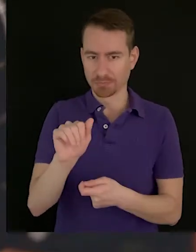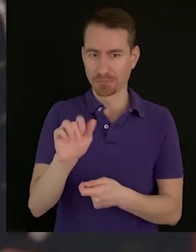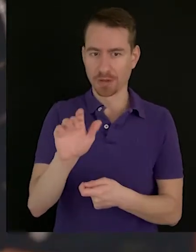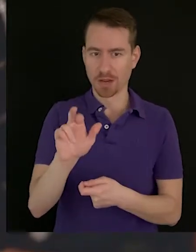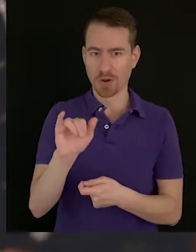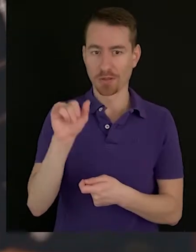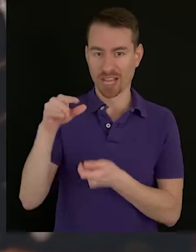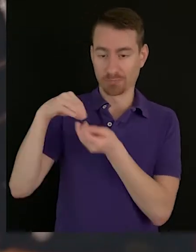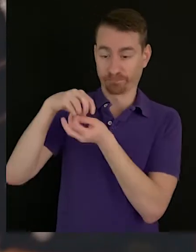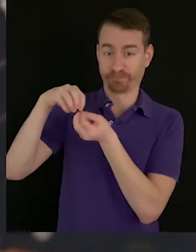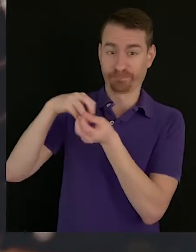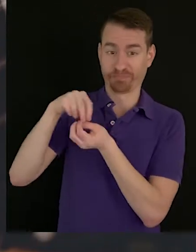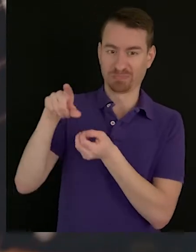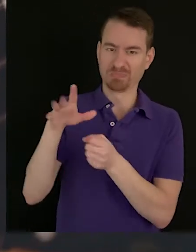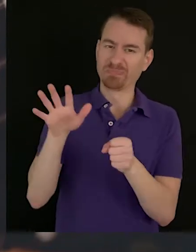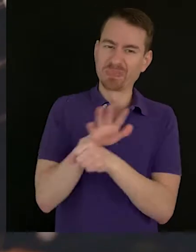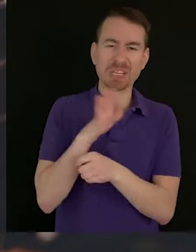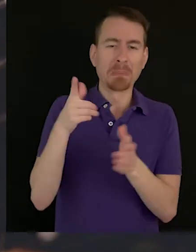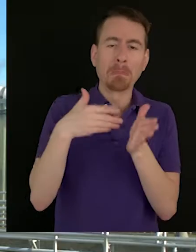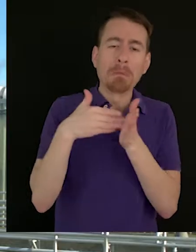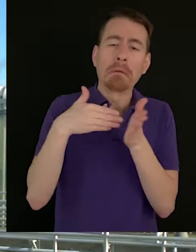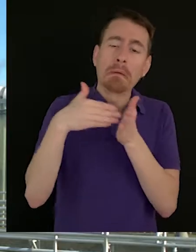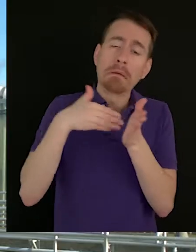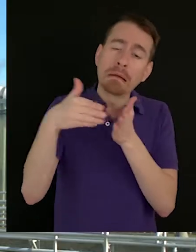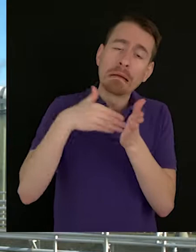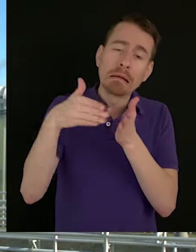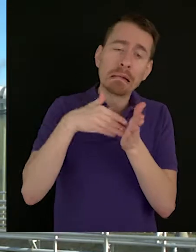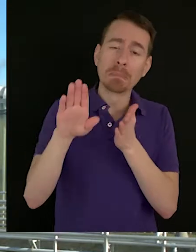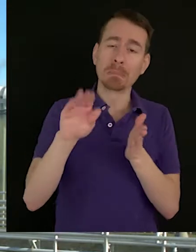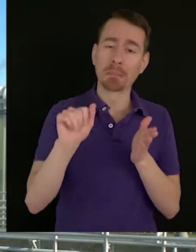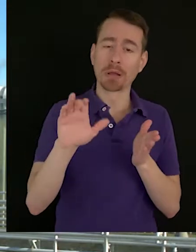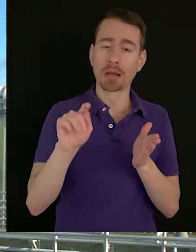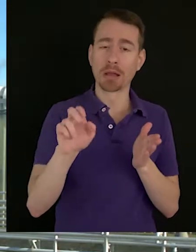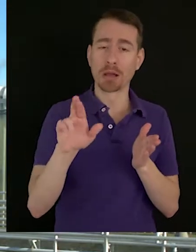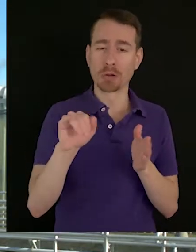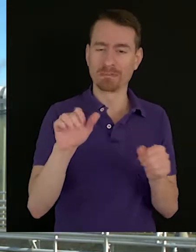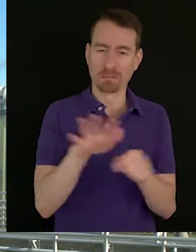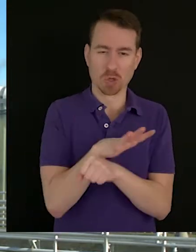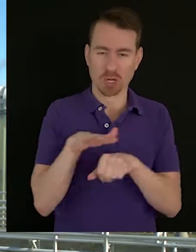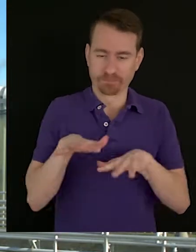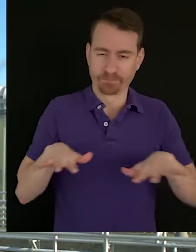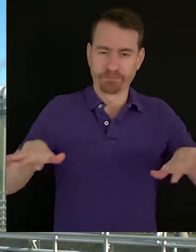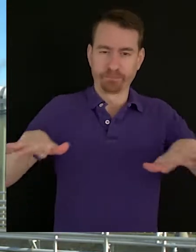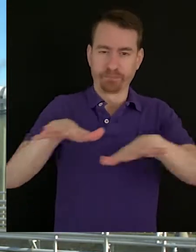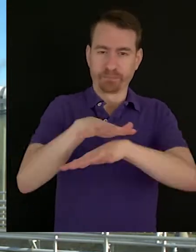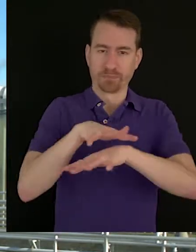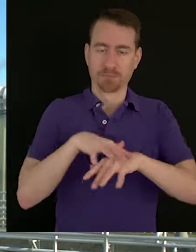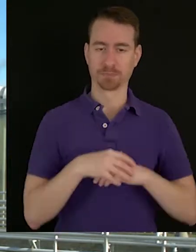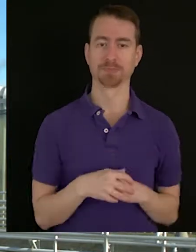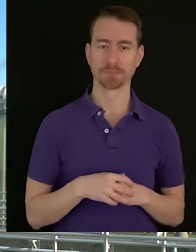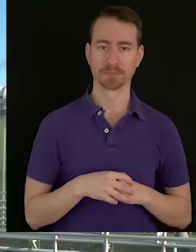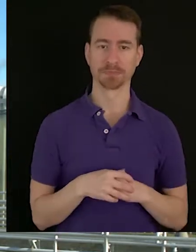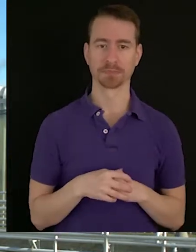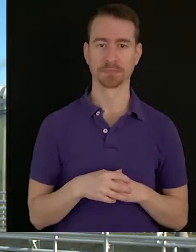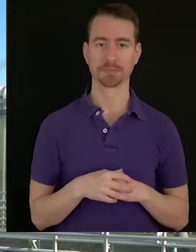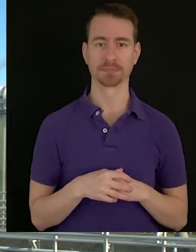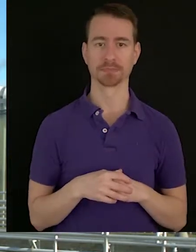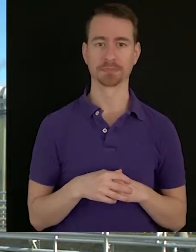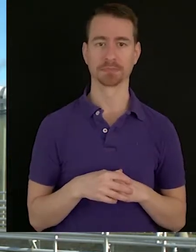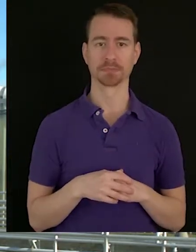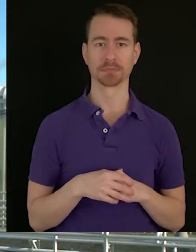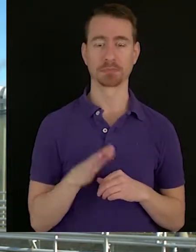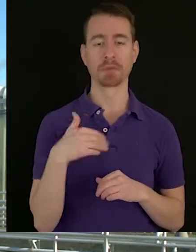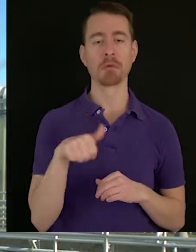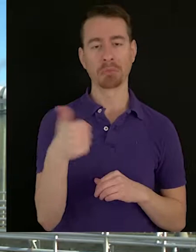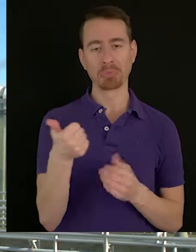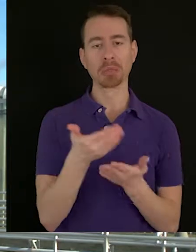smell reminds me kind of like baking bread. You can also hear a high-pitched hum standing here. That noise is coming from towers that are intaking